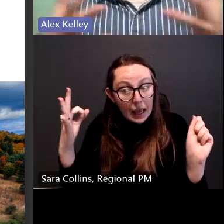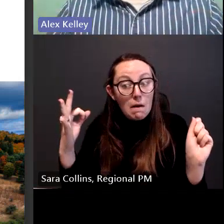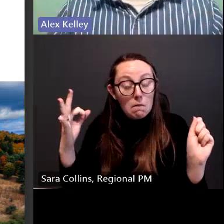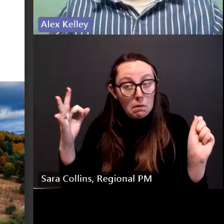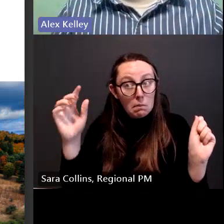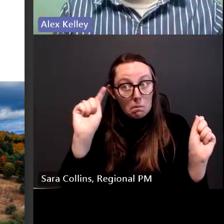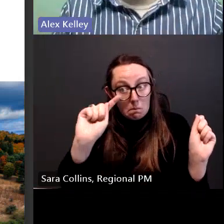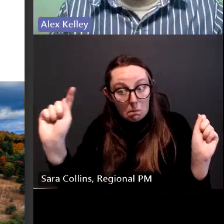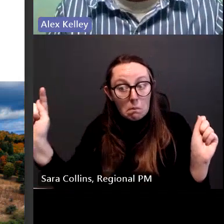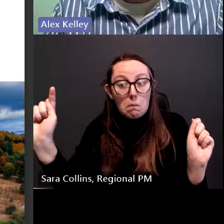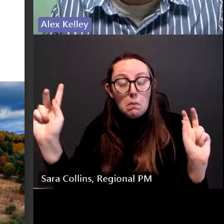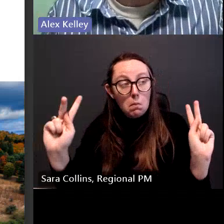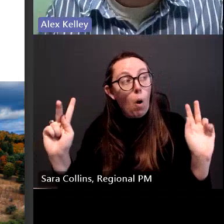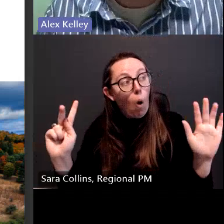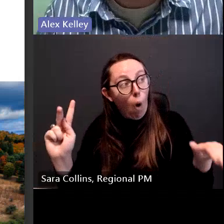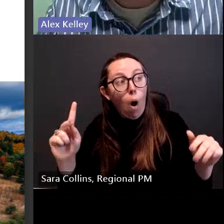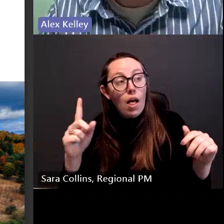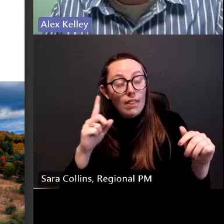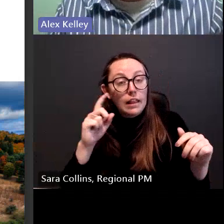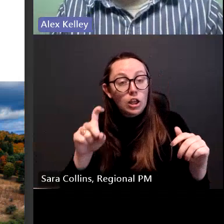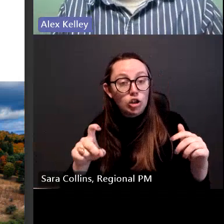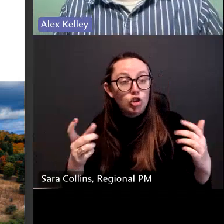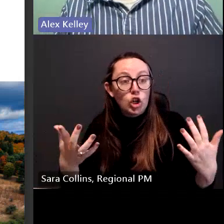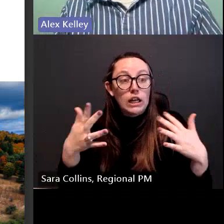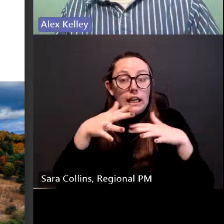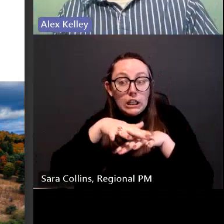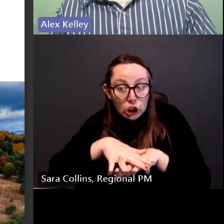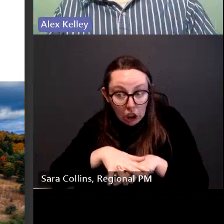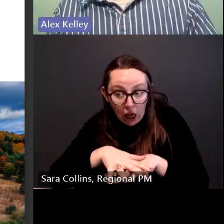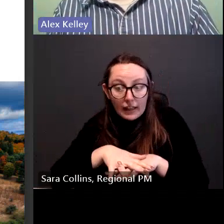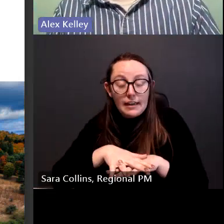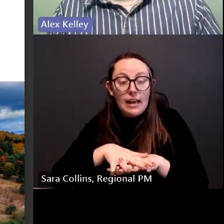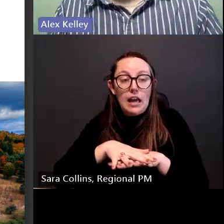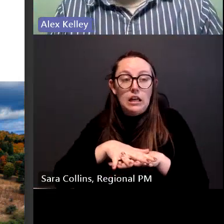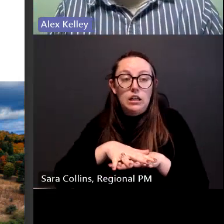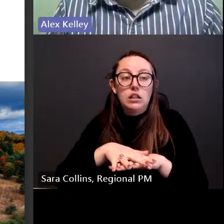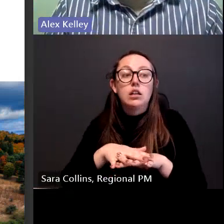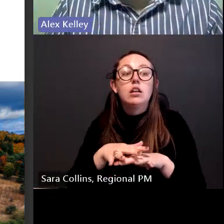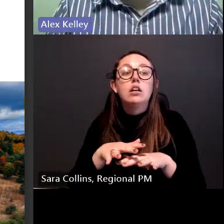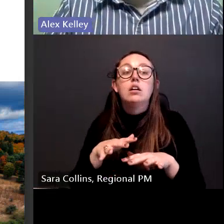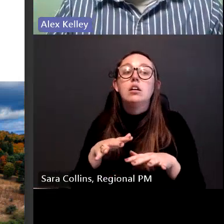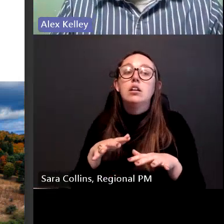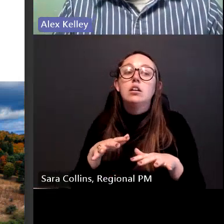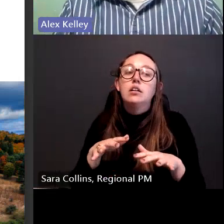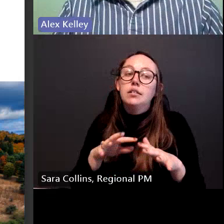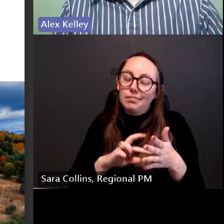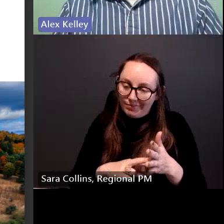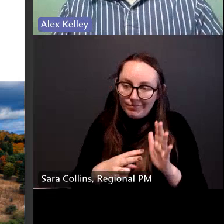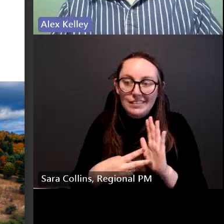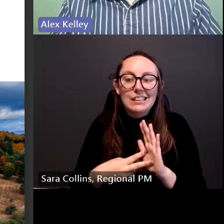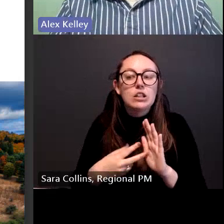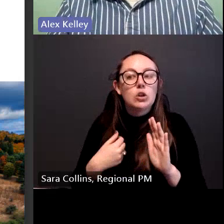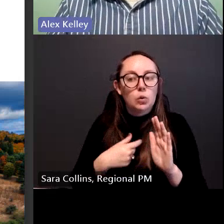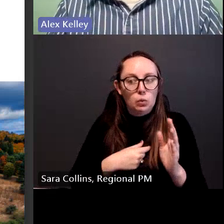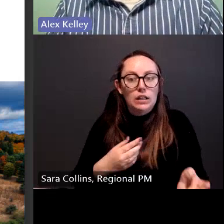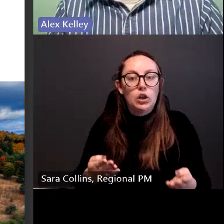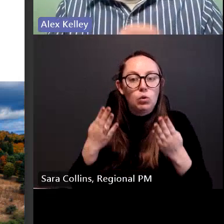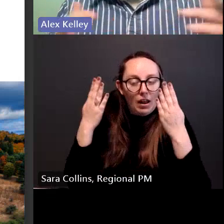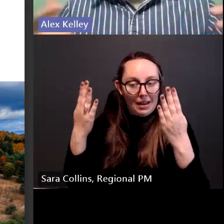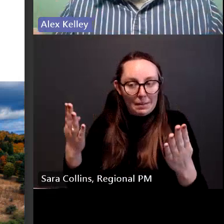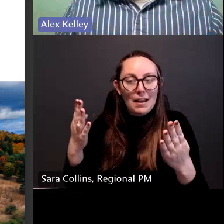another step down the path of consolidation based on the analysis provided in the plan, we recommend performing a detailed kind